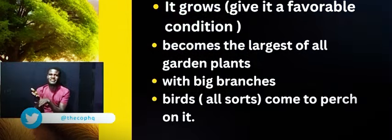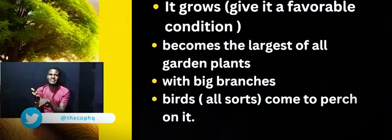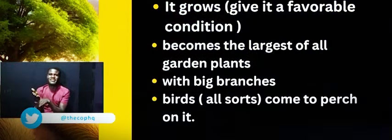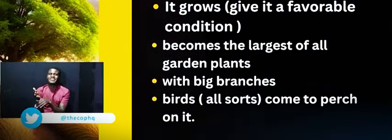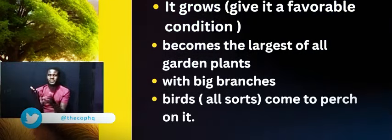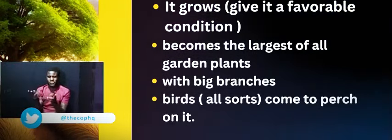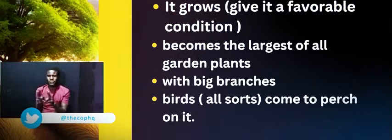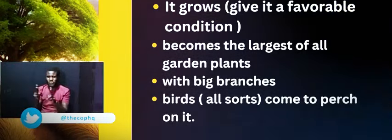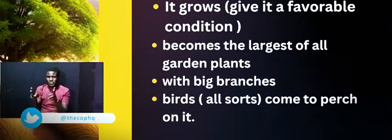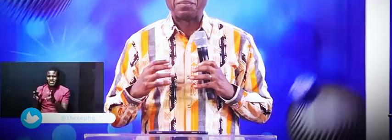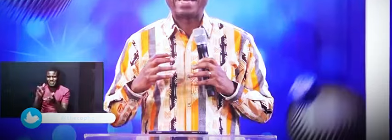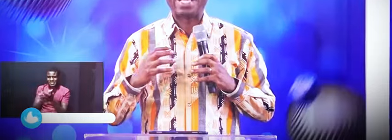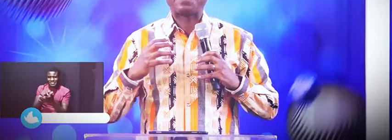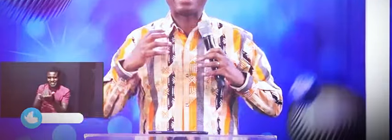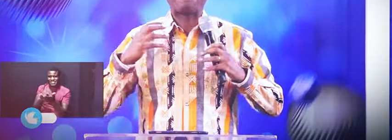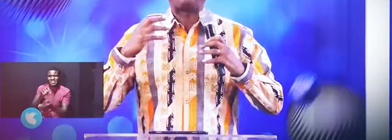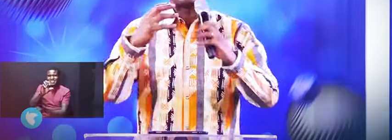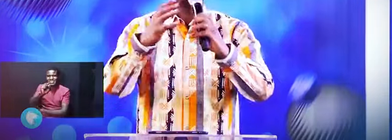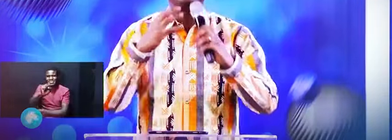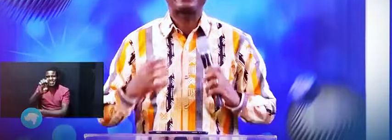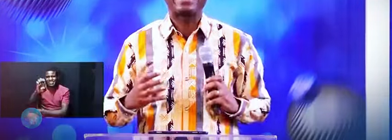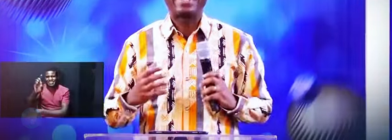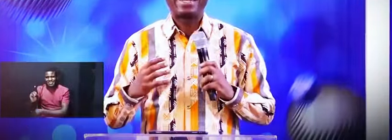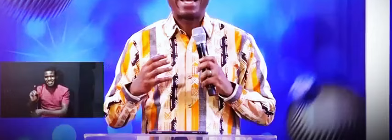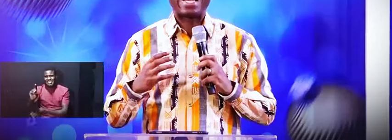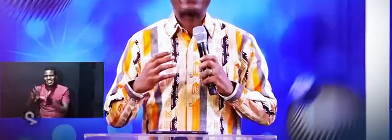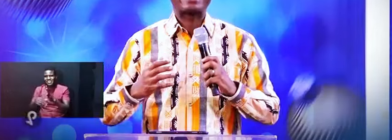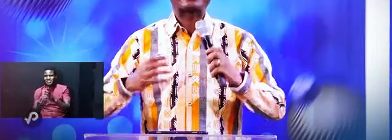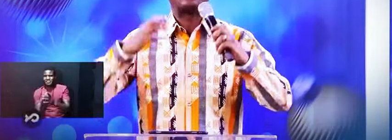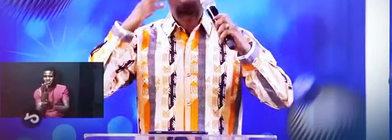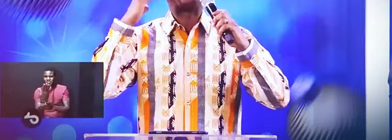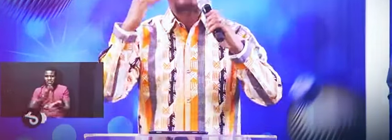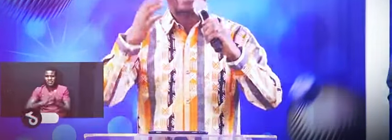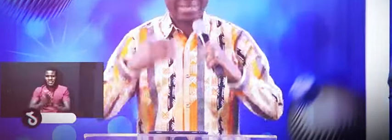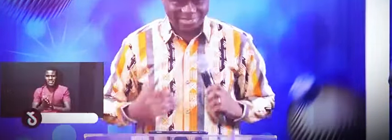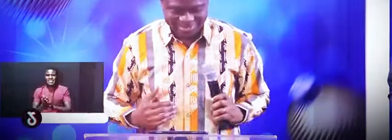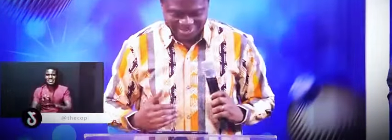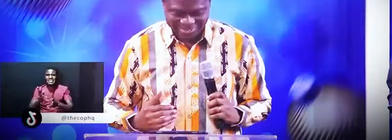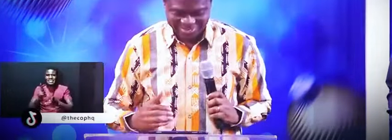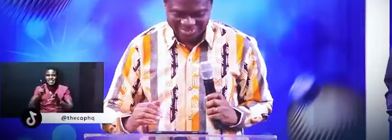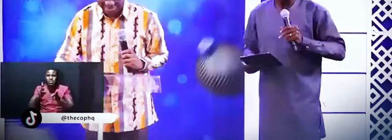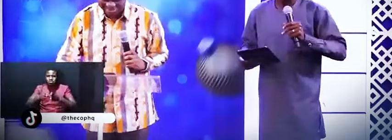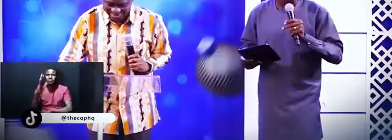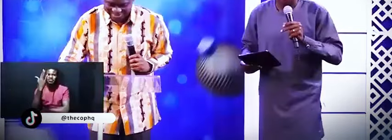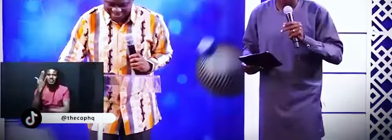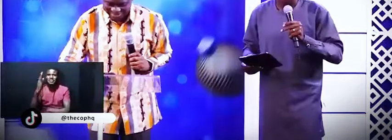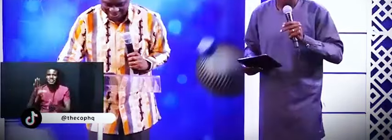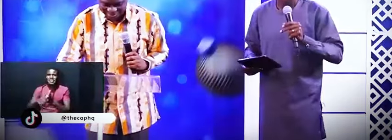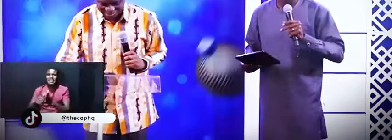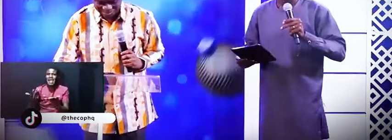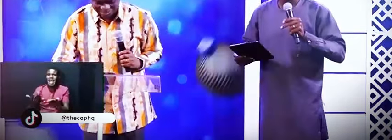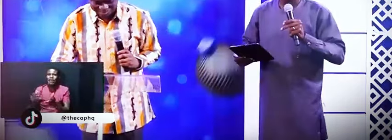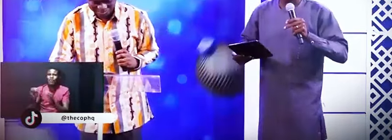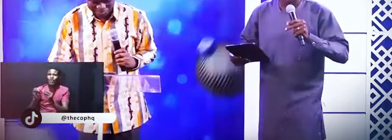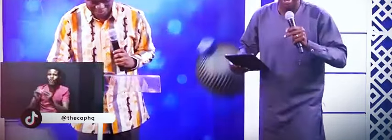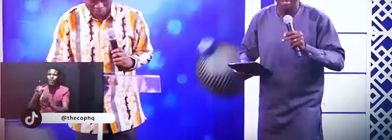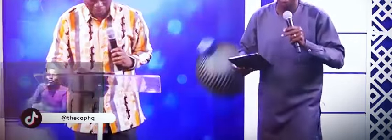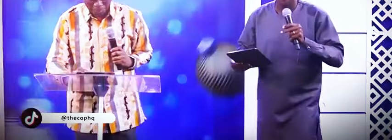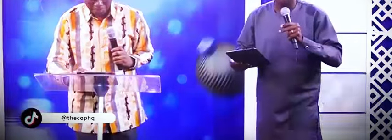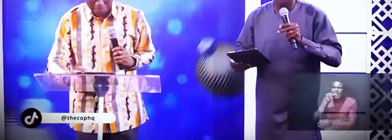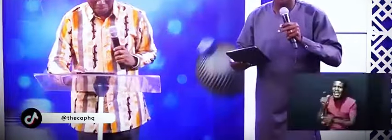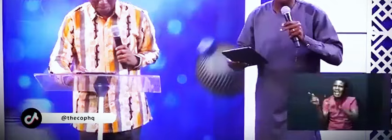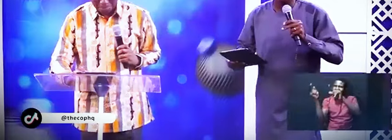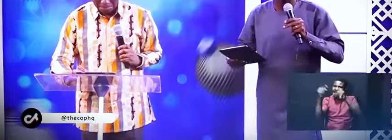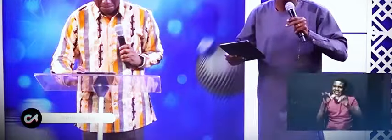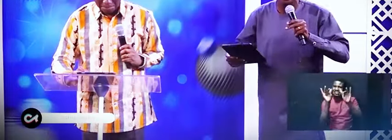a seed becoming a plant, attracting birds. Now we hey, abba, ah, we do yama na